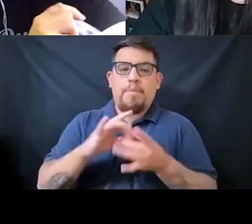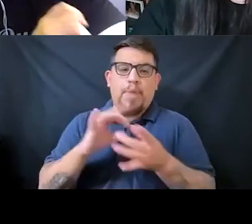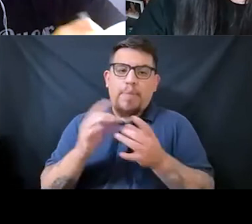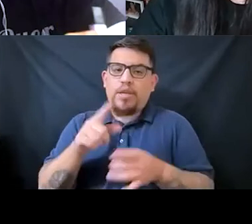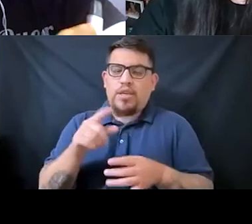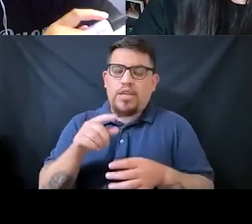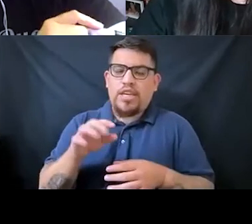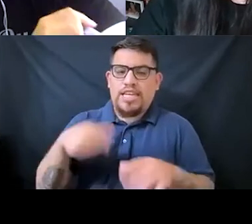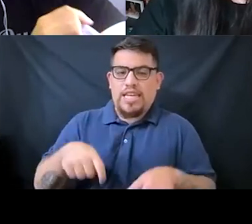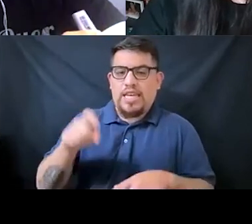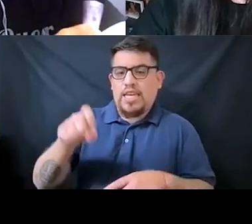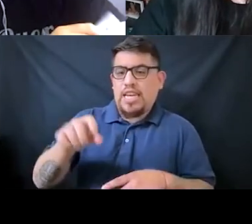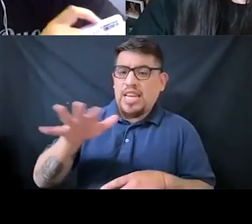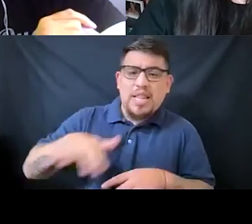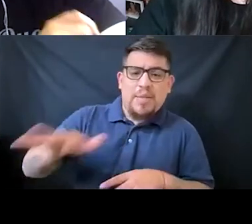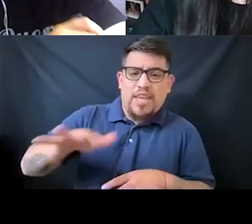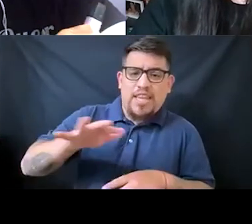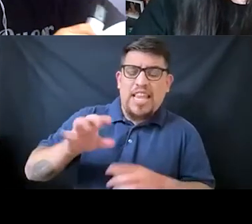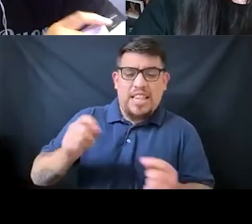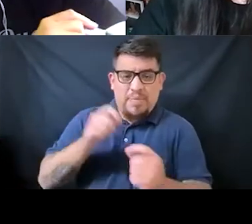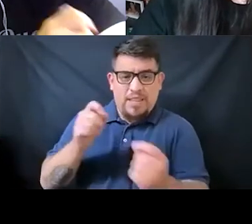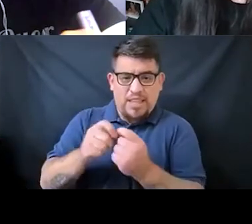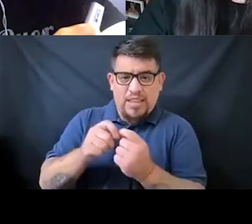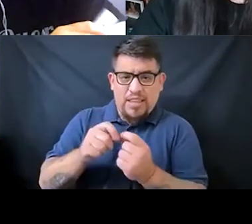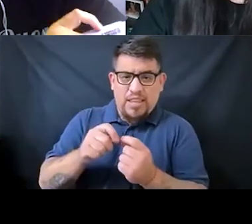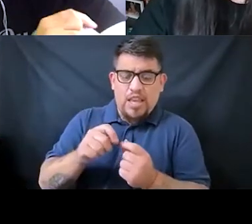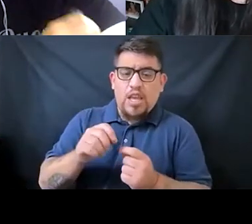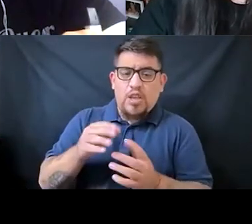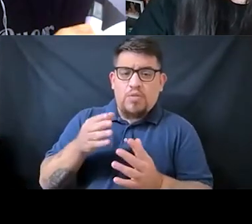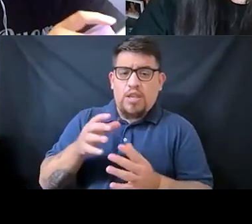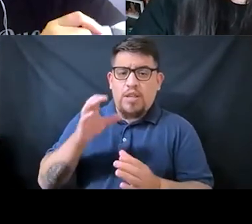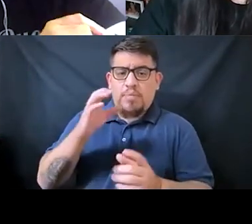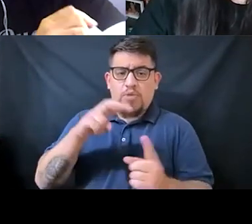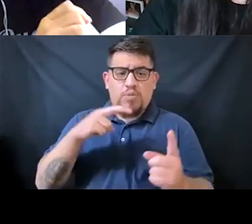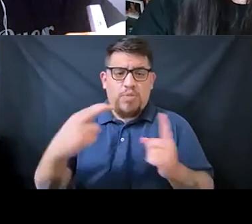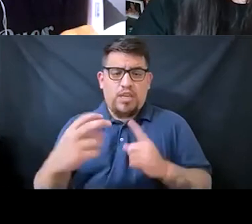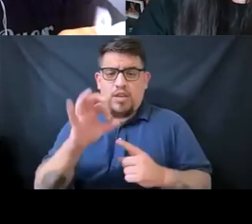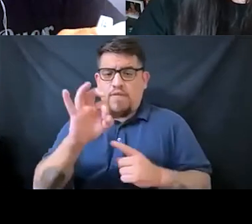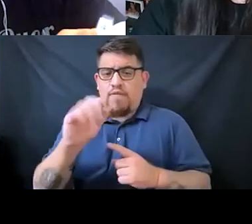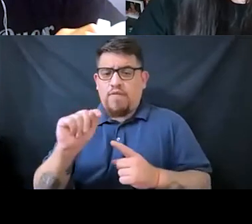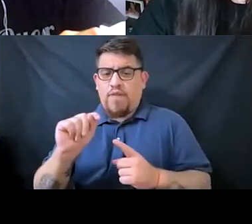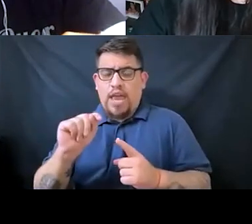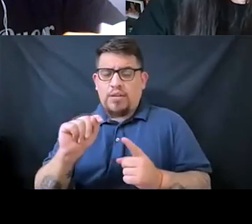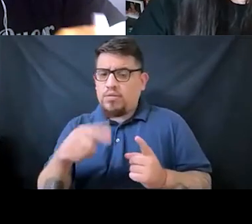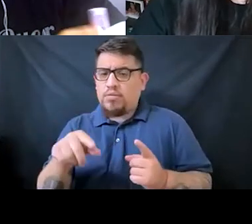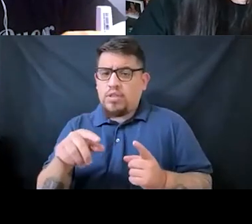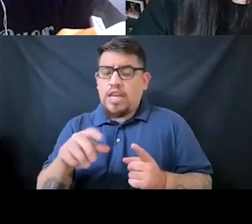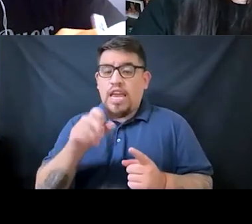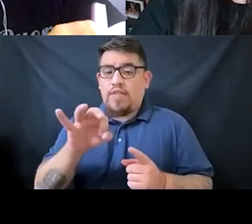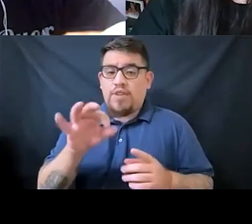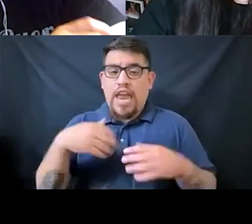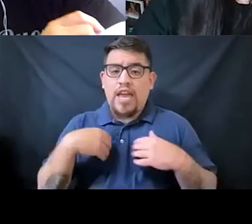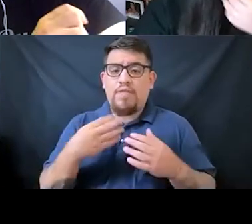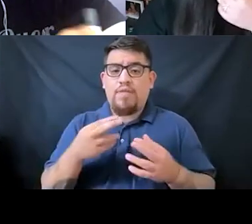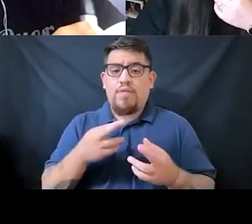space that is specifically done through a fat lens is really important. And audience, if you have resources like that that you're aware of that